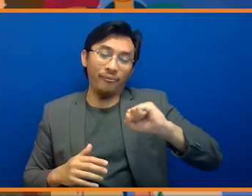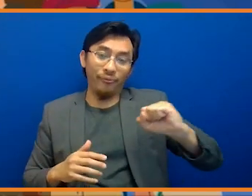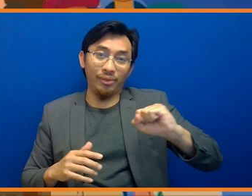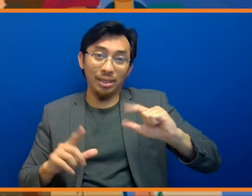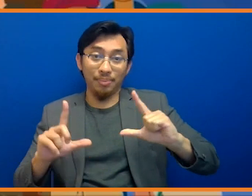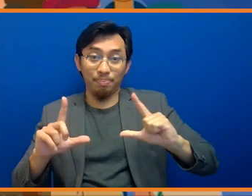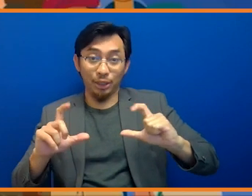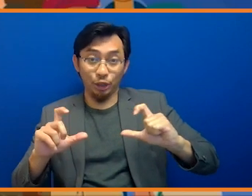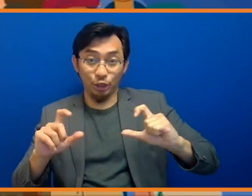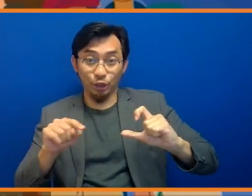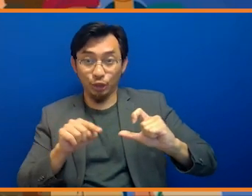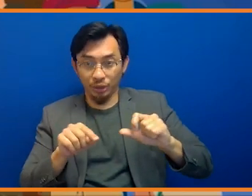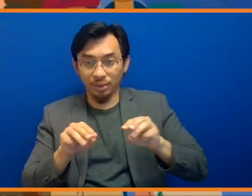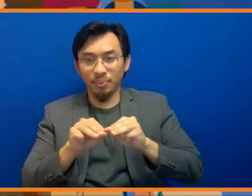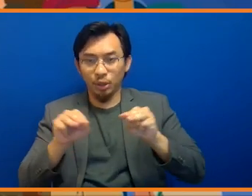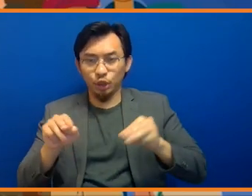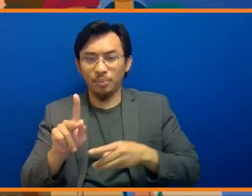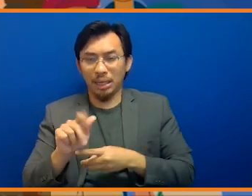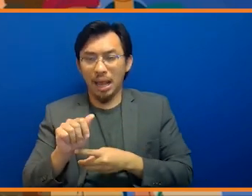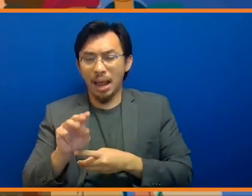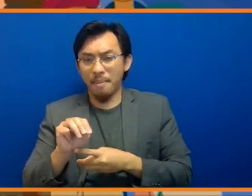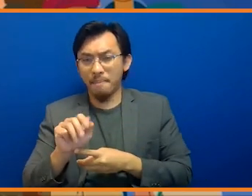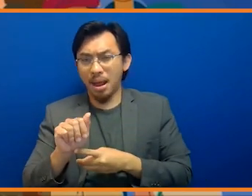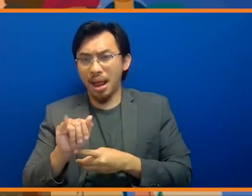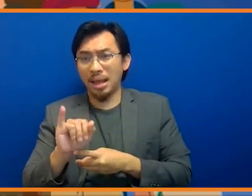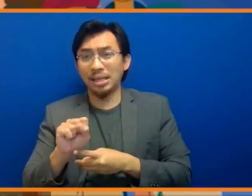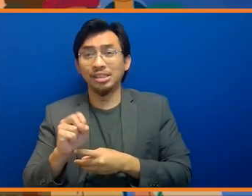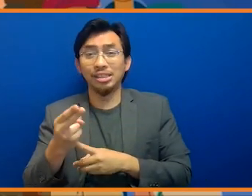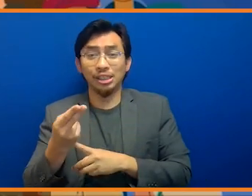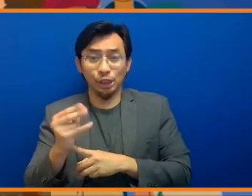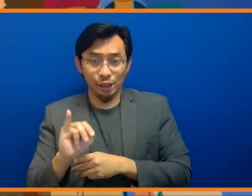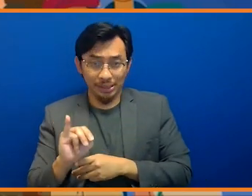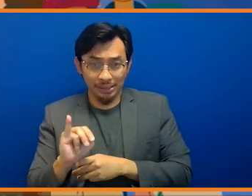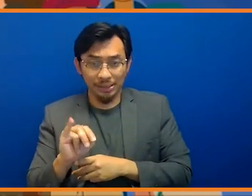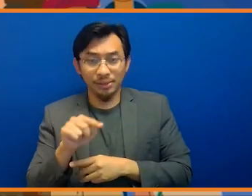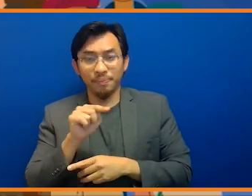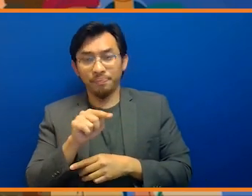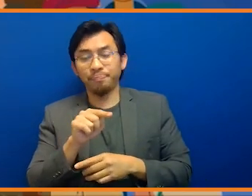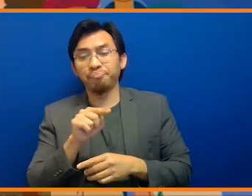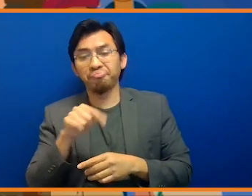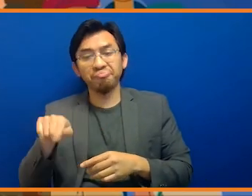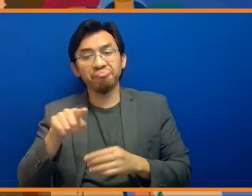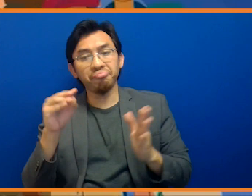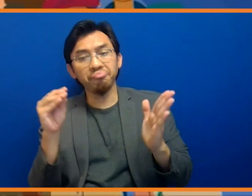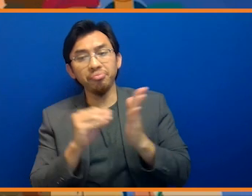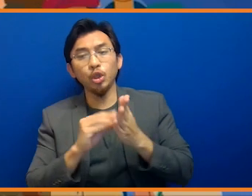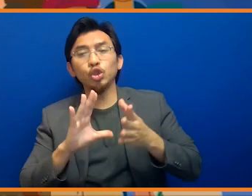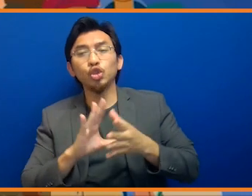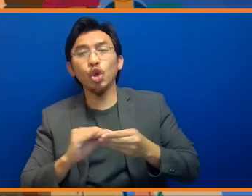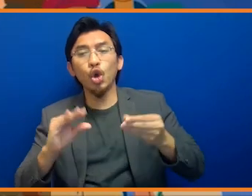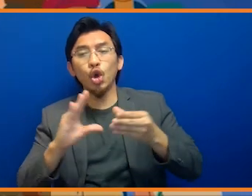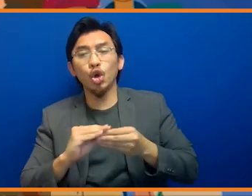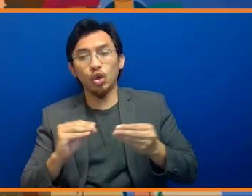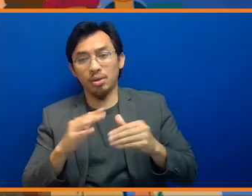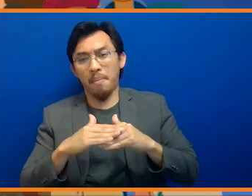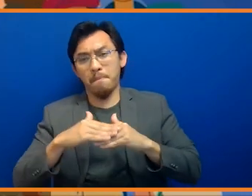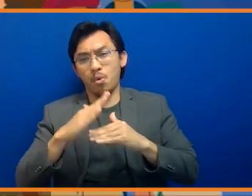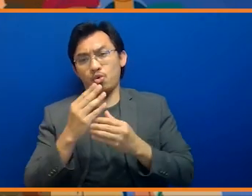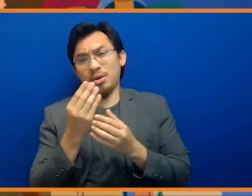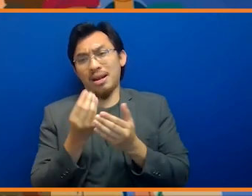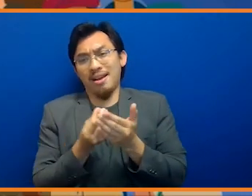Japan. It's also in the museum in Kamaisi. They put the story here